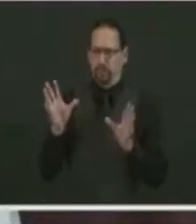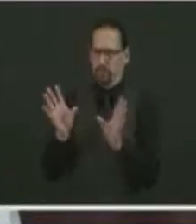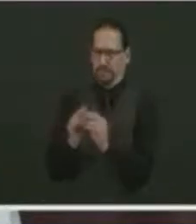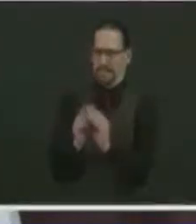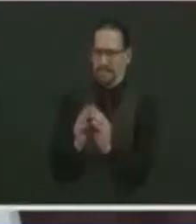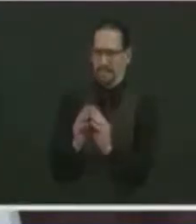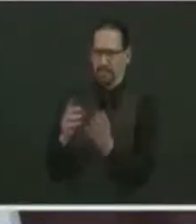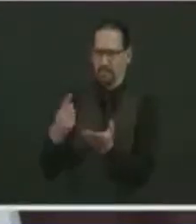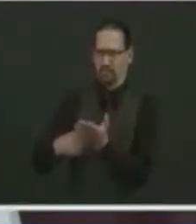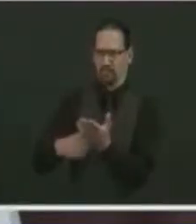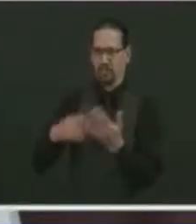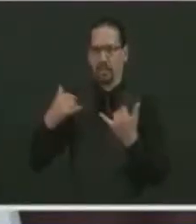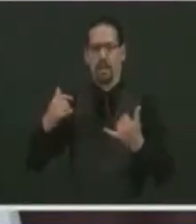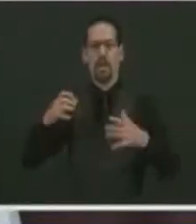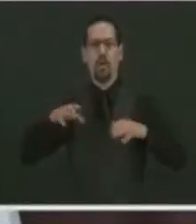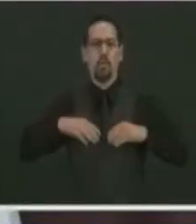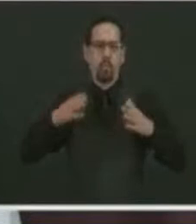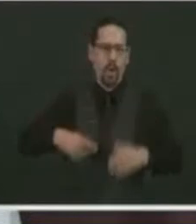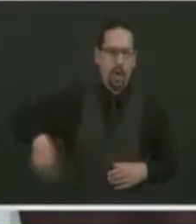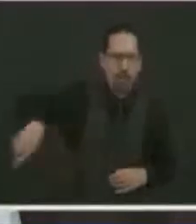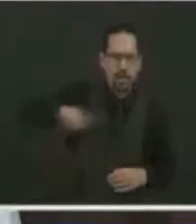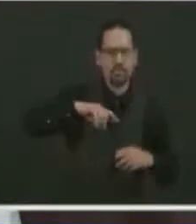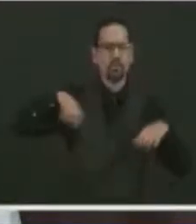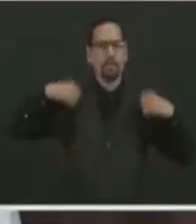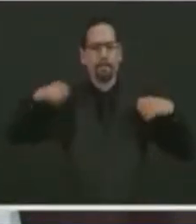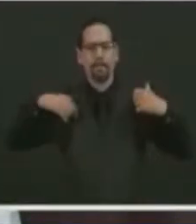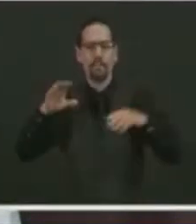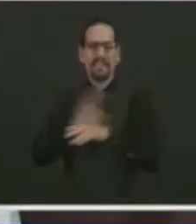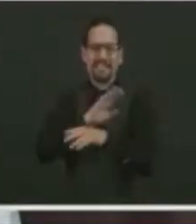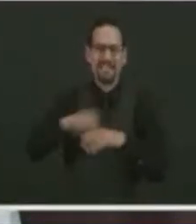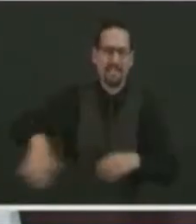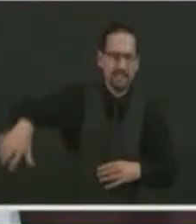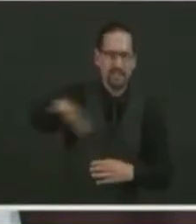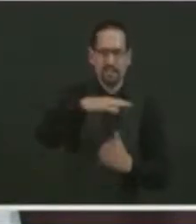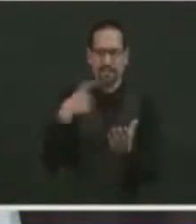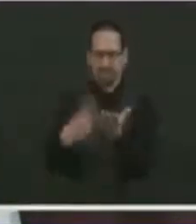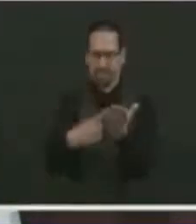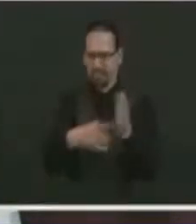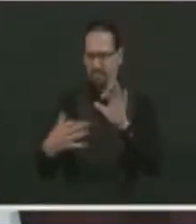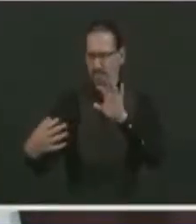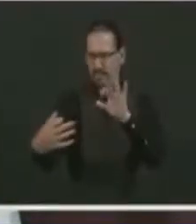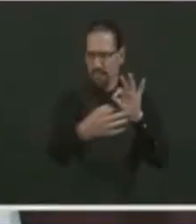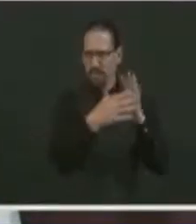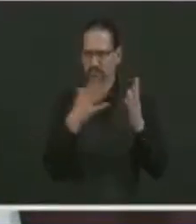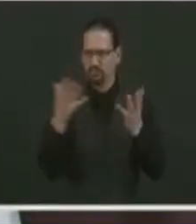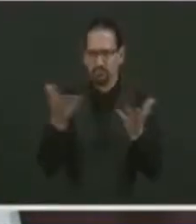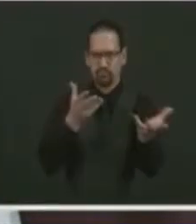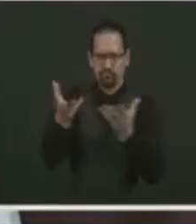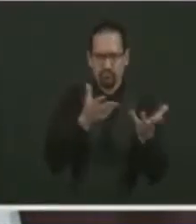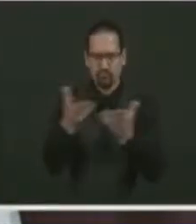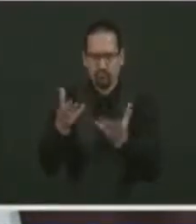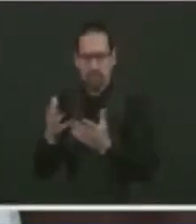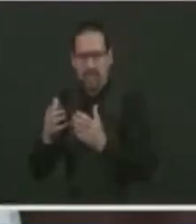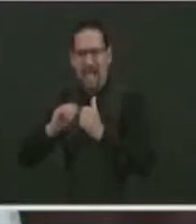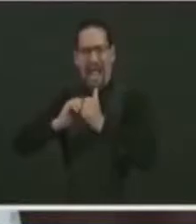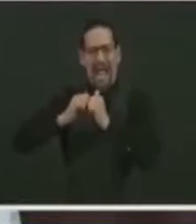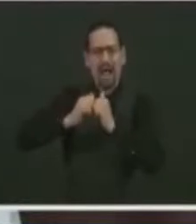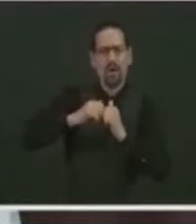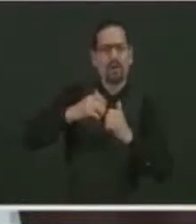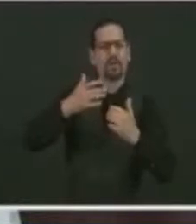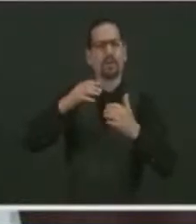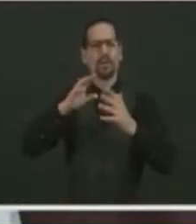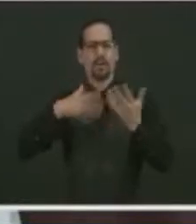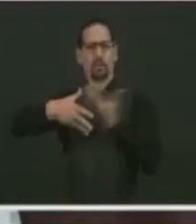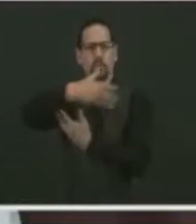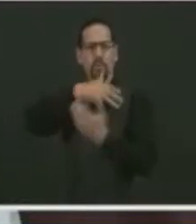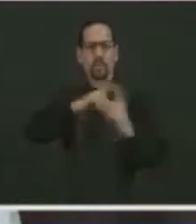owners of gyms and fitness centers about how to best achieve the physical distancing component that we know